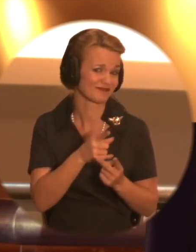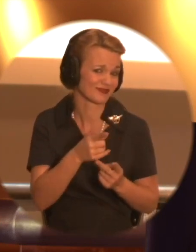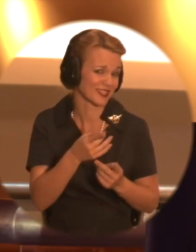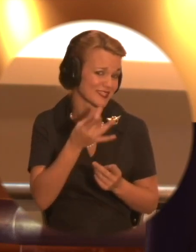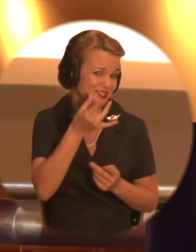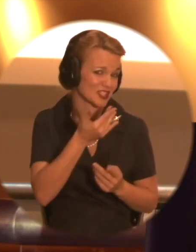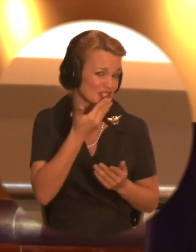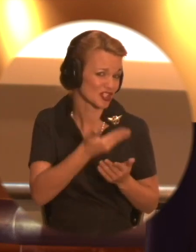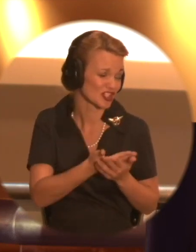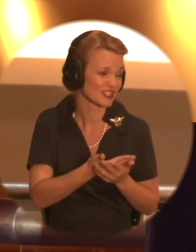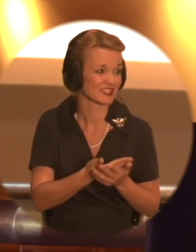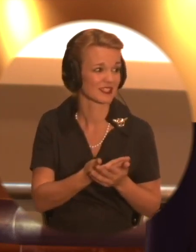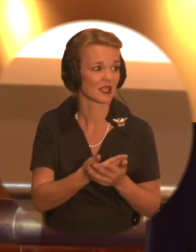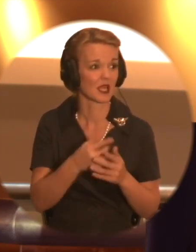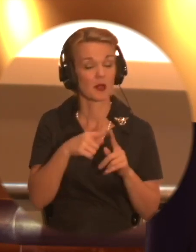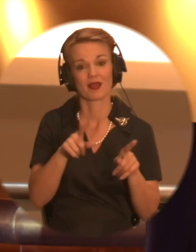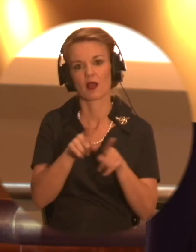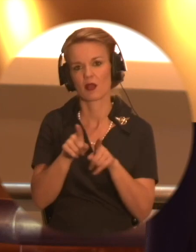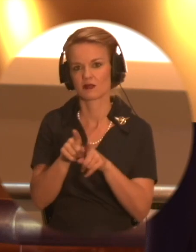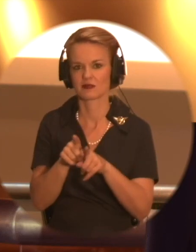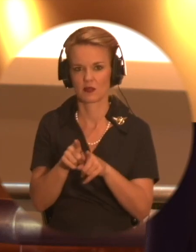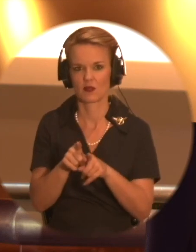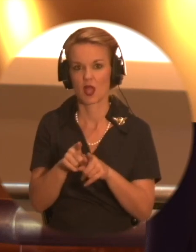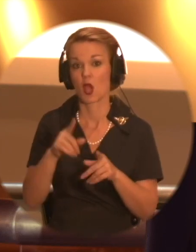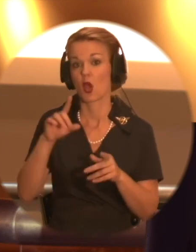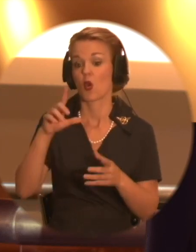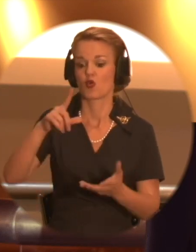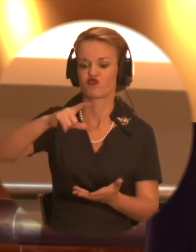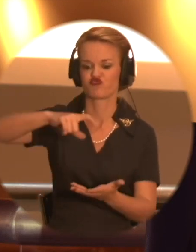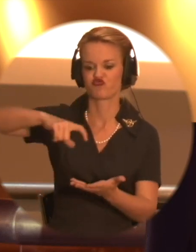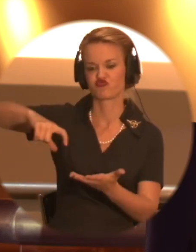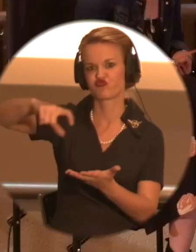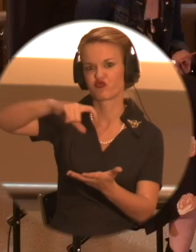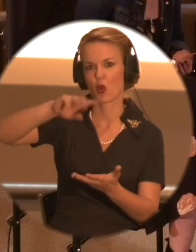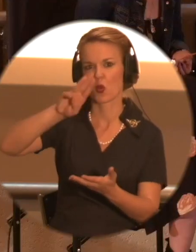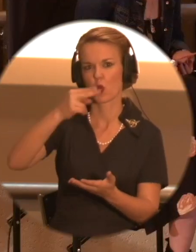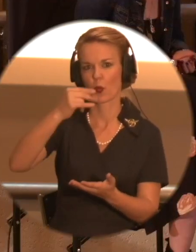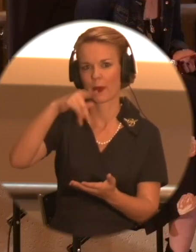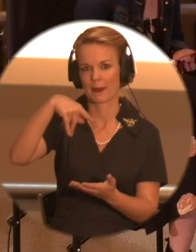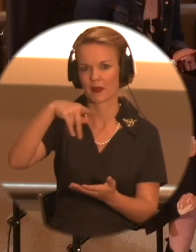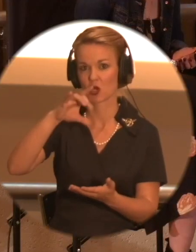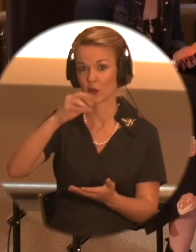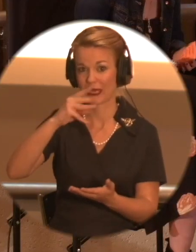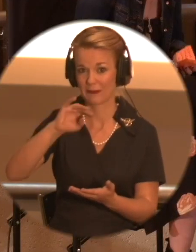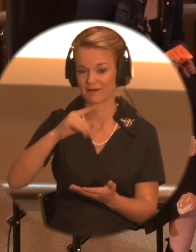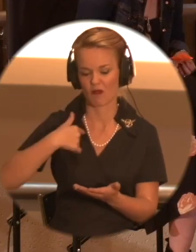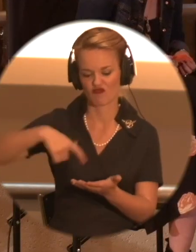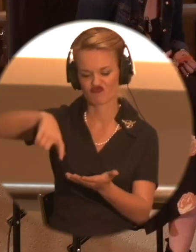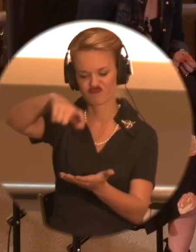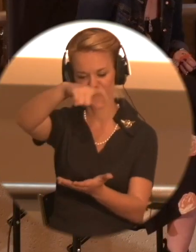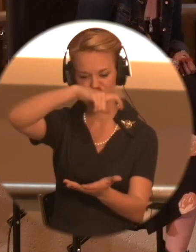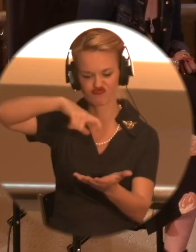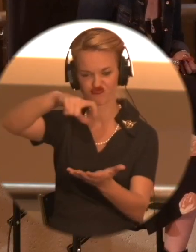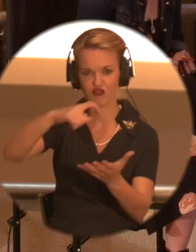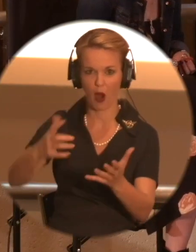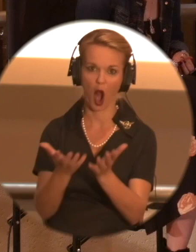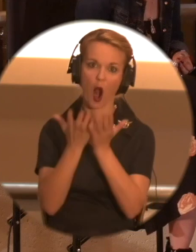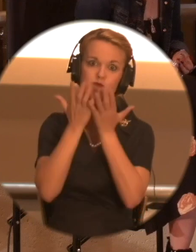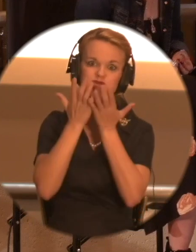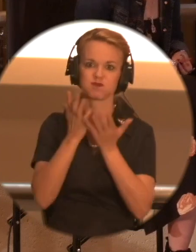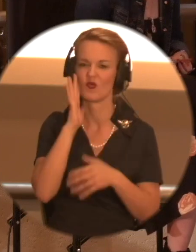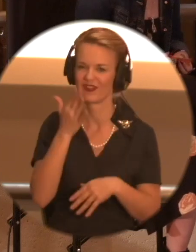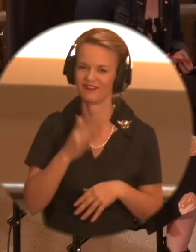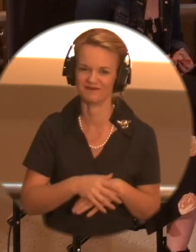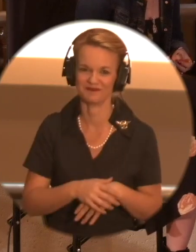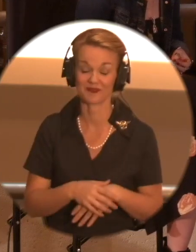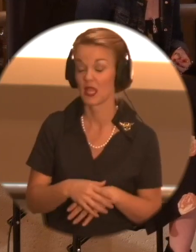I will eat a whole plate of whipped cream if necessary. It's got to add that in there. Somebody's got to have I'm not going to judge you for that. So the gluten thing, I won't